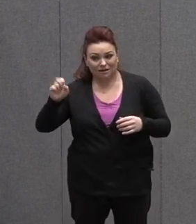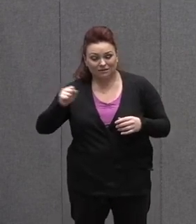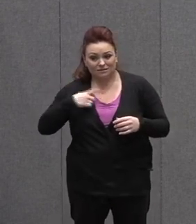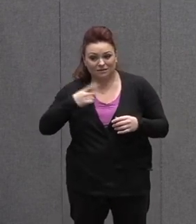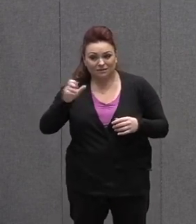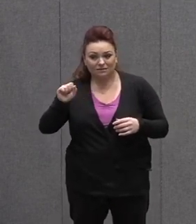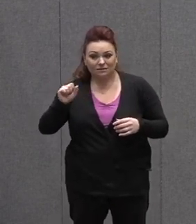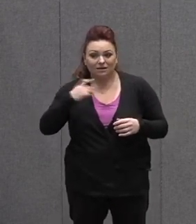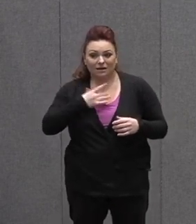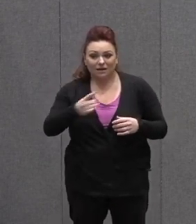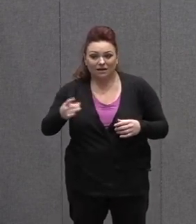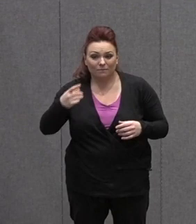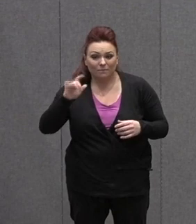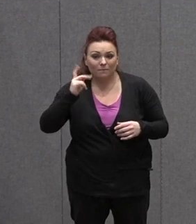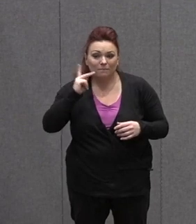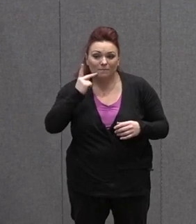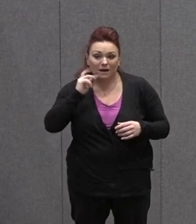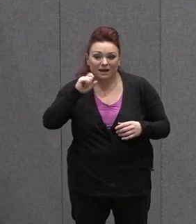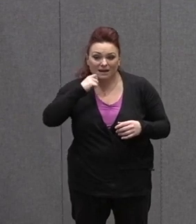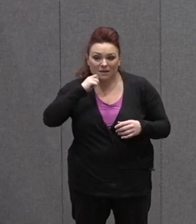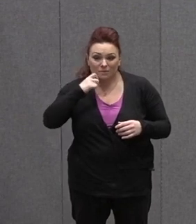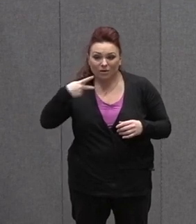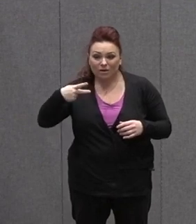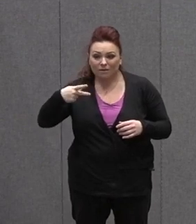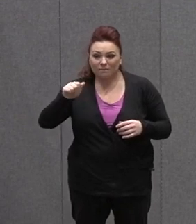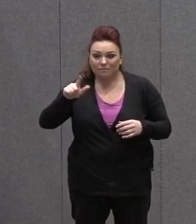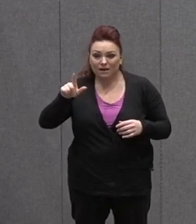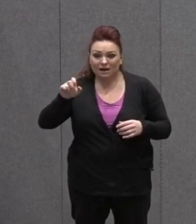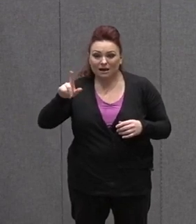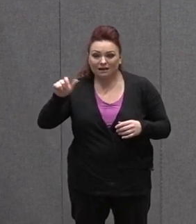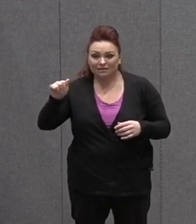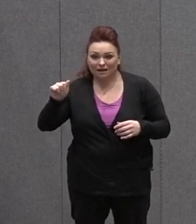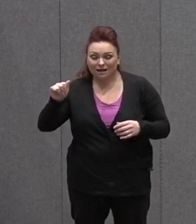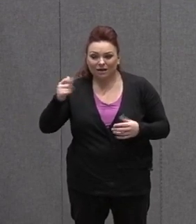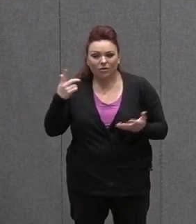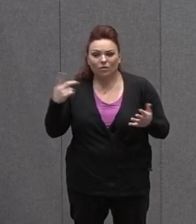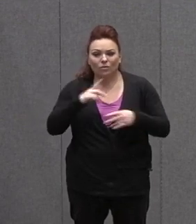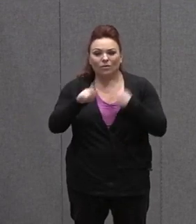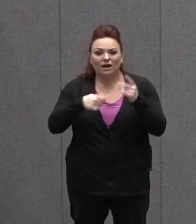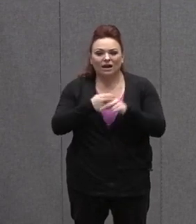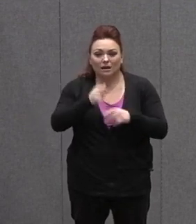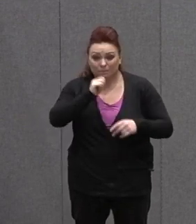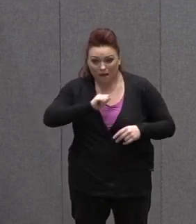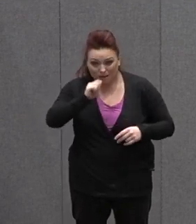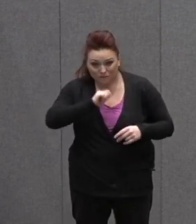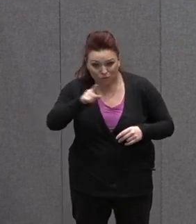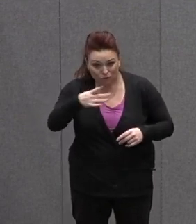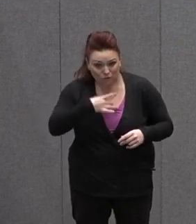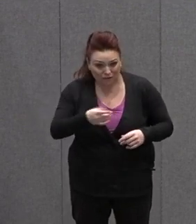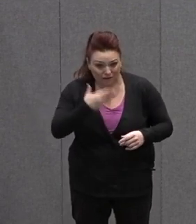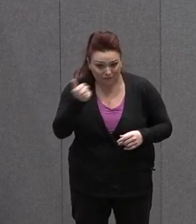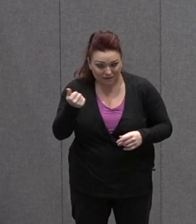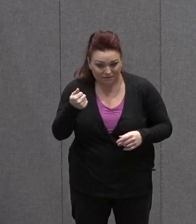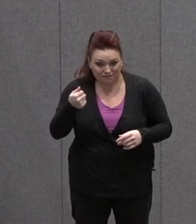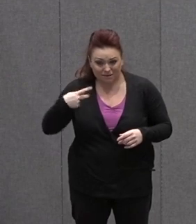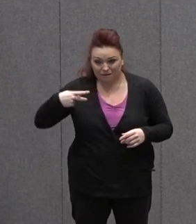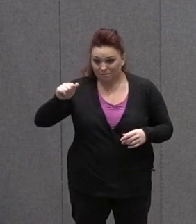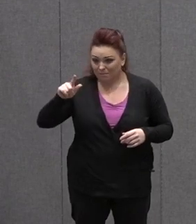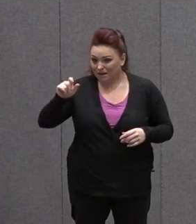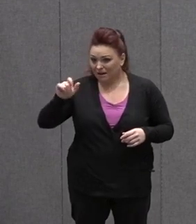piña. I like pineapple paletas best. What kind of popsicle do you like best?